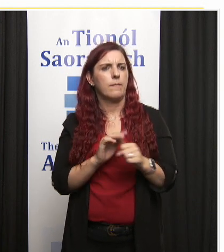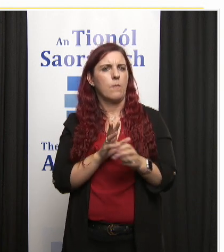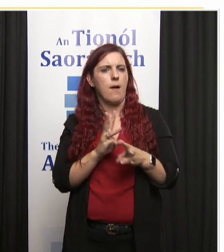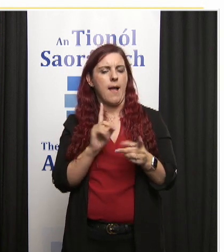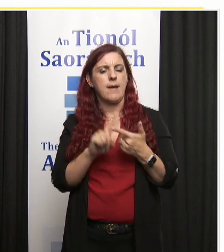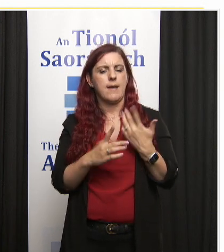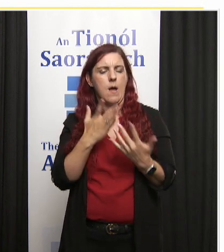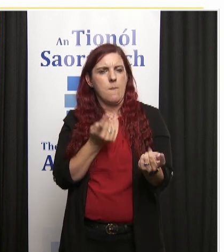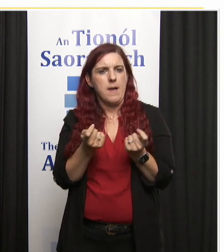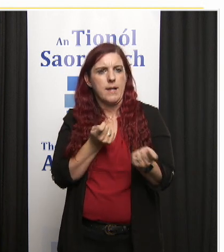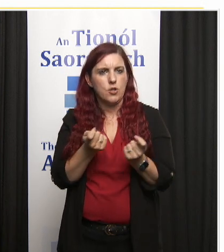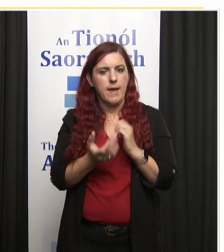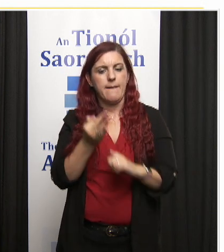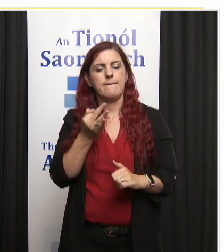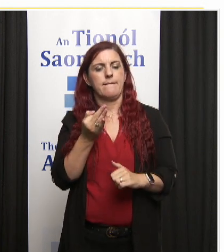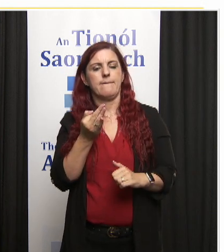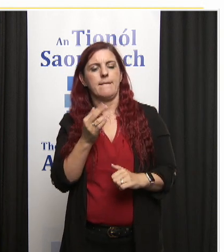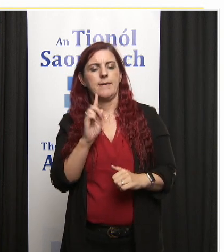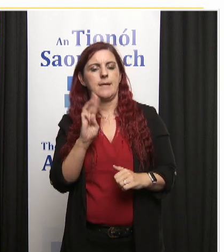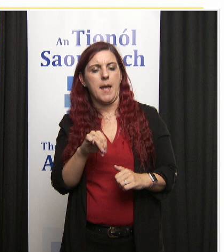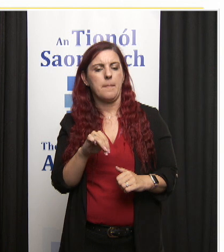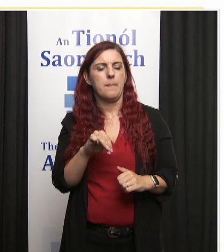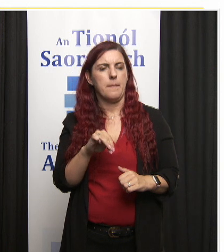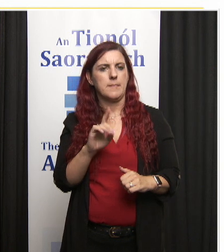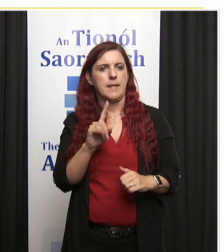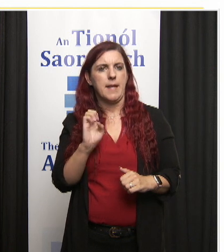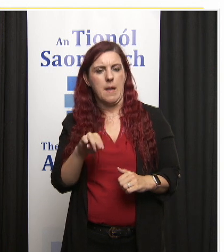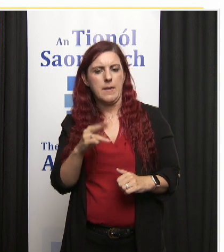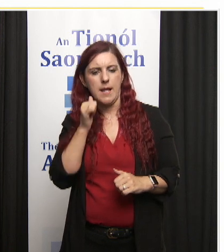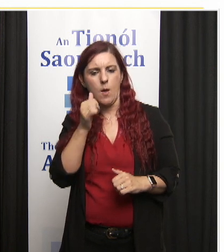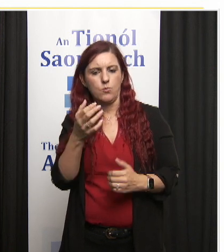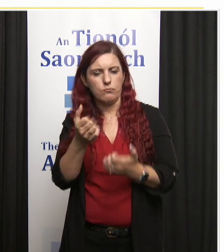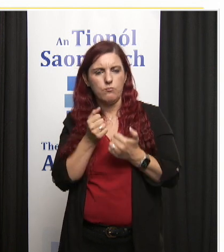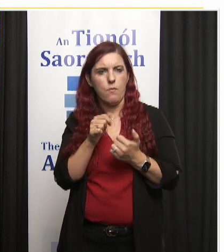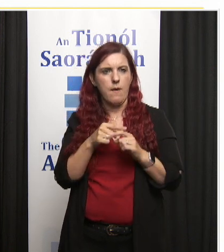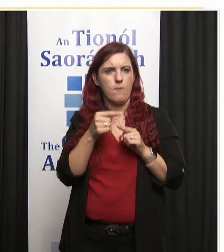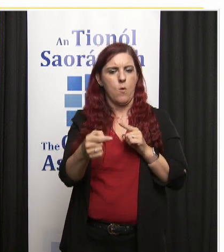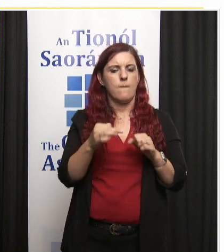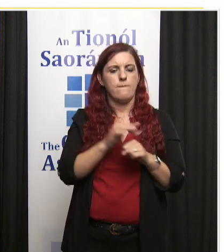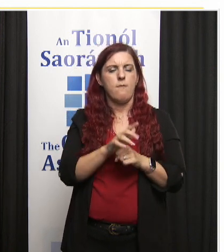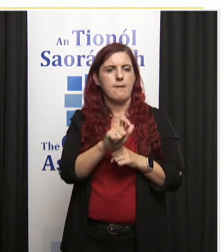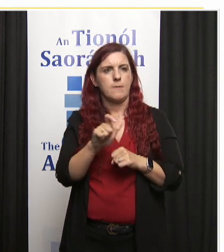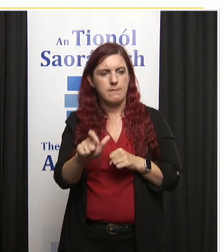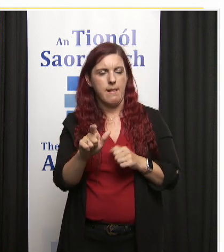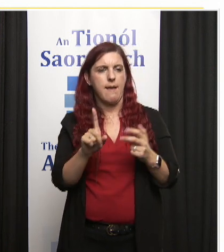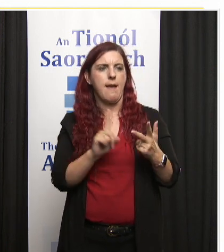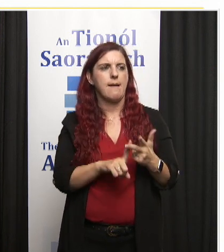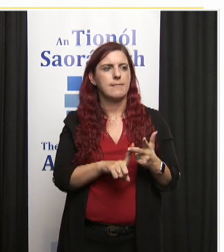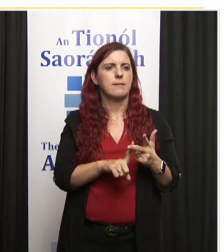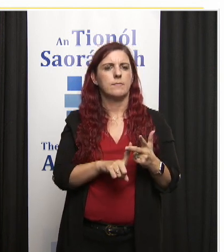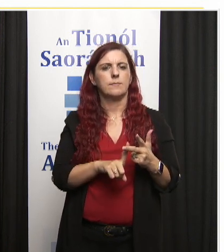how it will be managed if DEM is allowed to go get loans for the council.